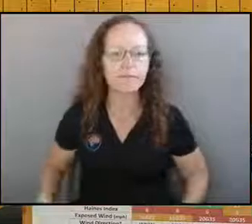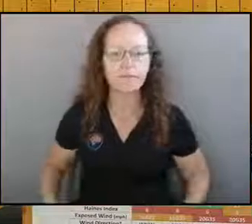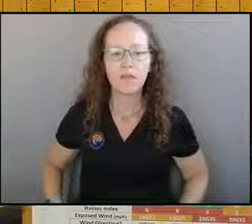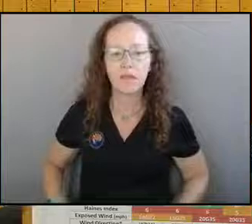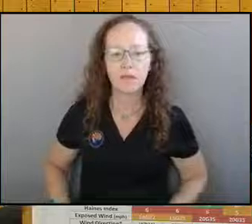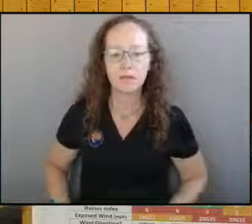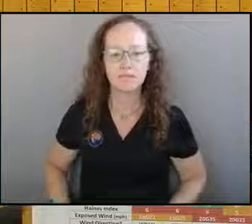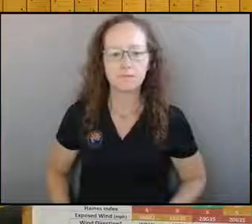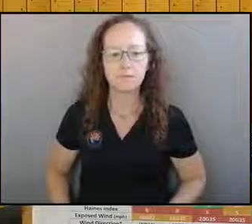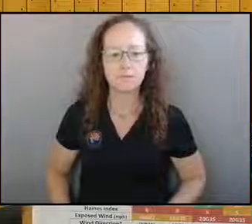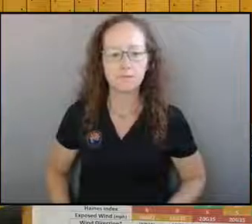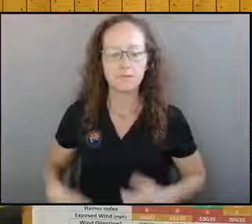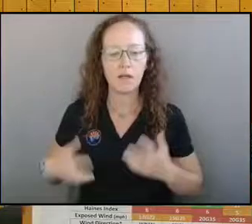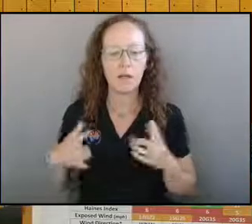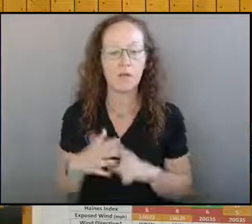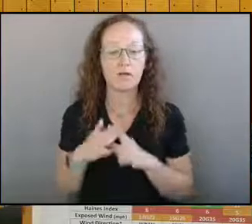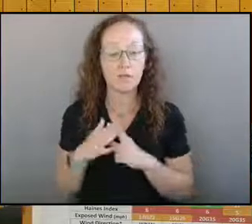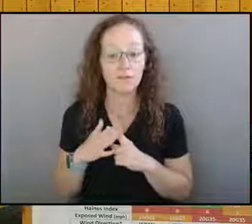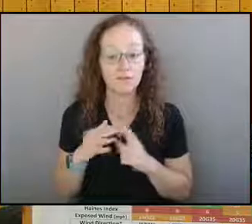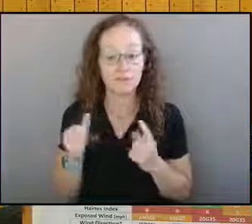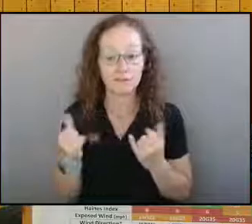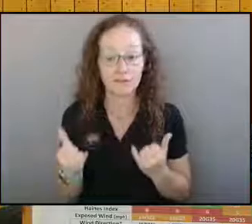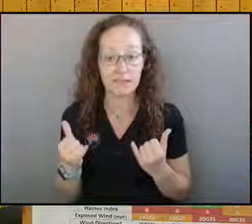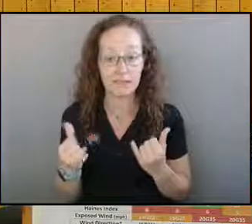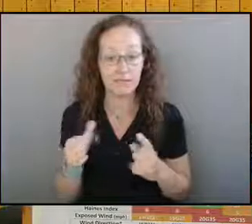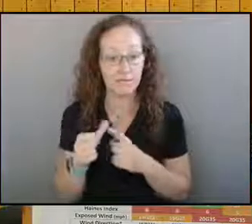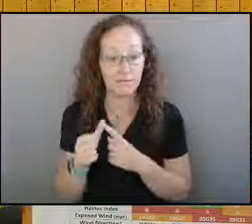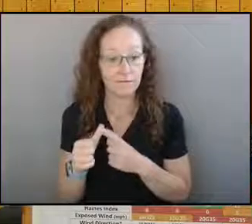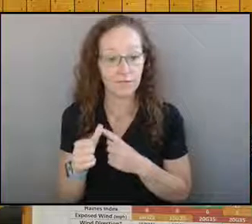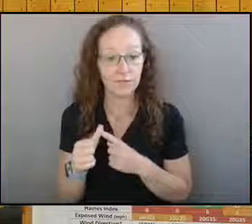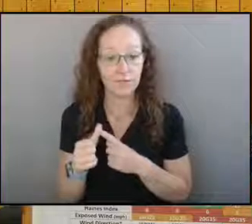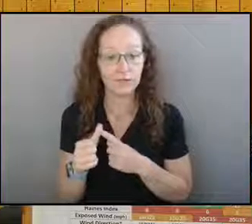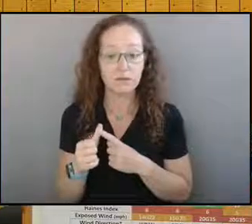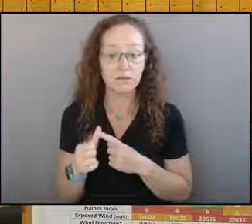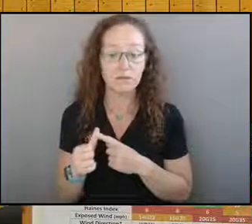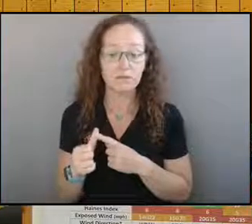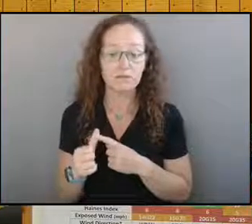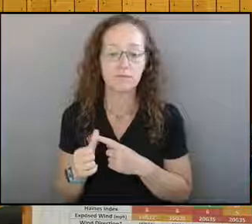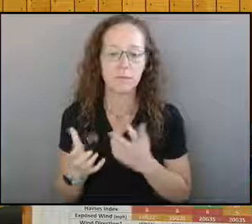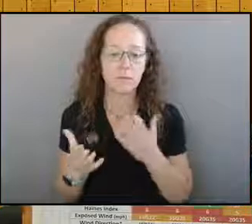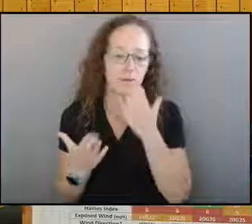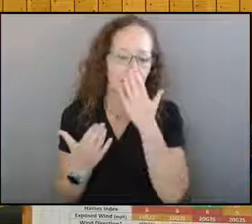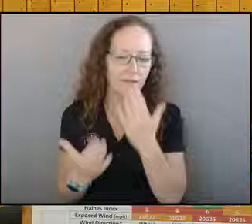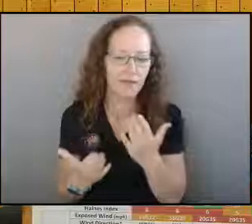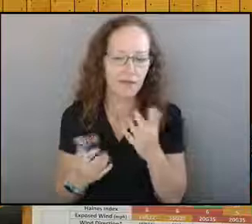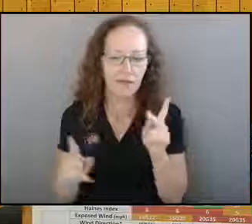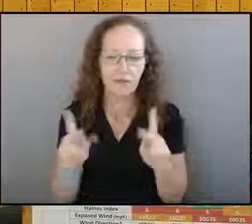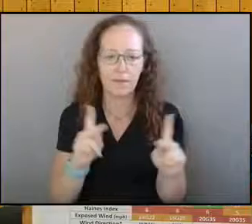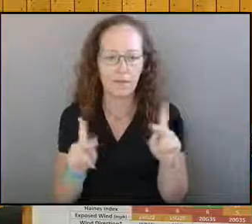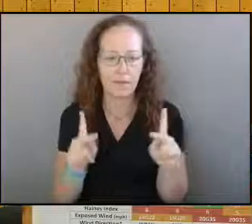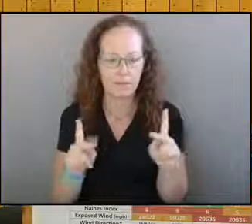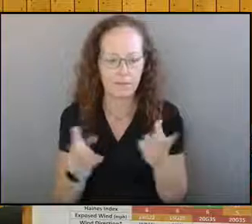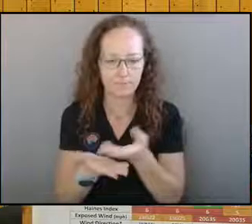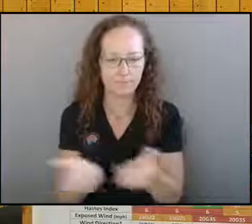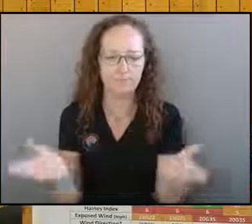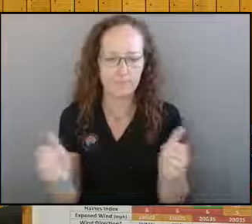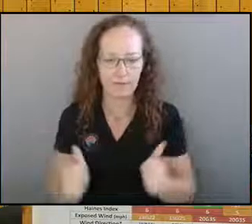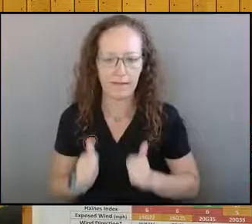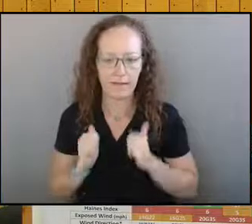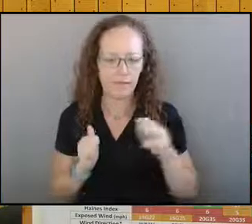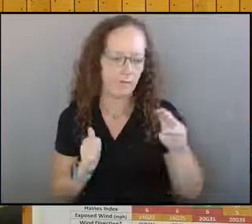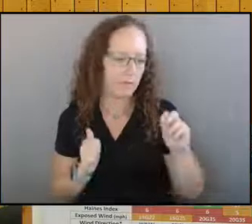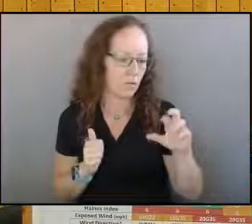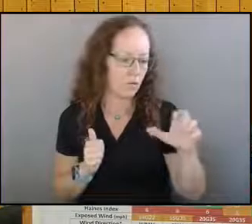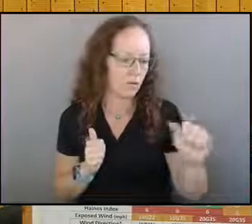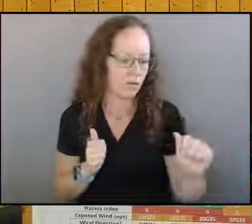I'd like to start off today, first and foremost, by thanking the people, the constituents, the individuals in MORA County right now